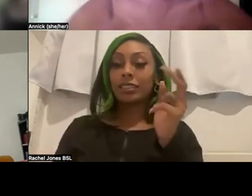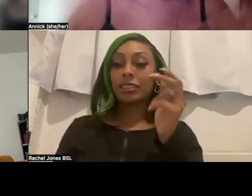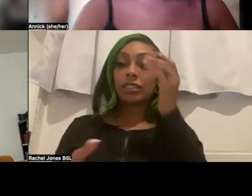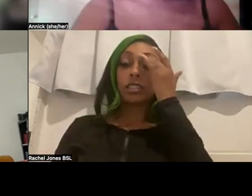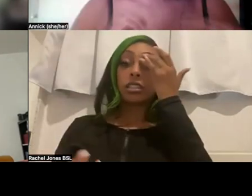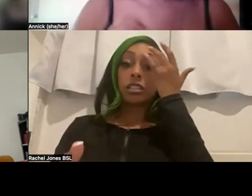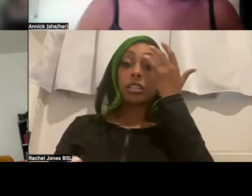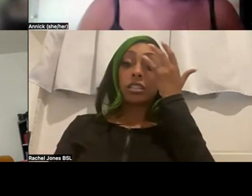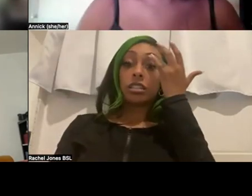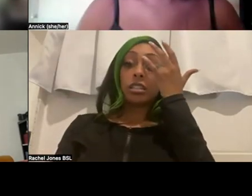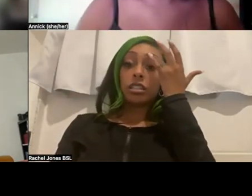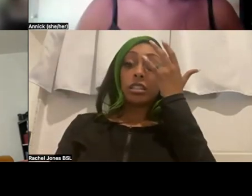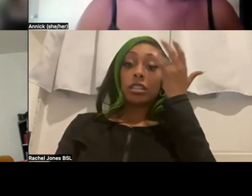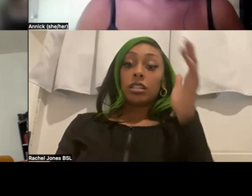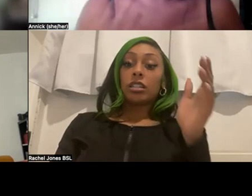tear apart